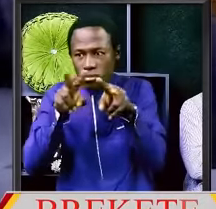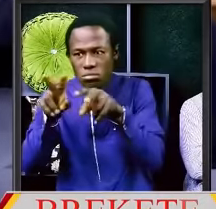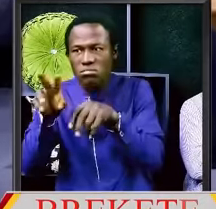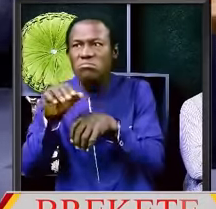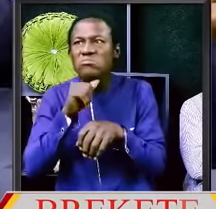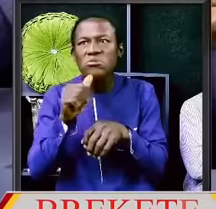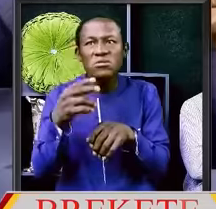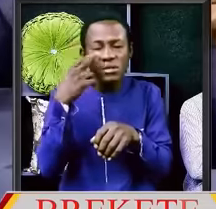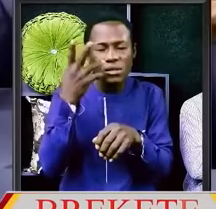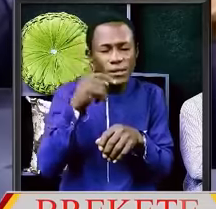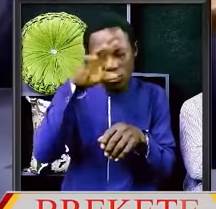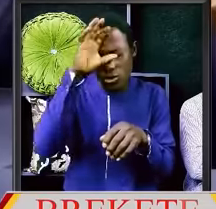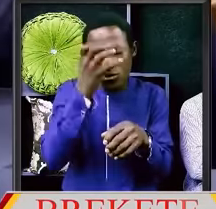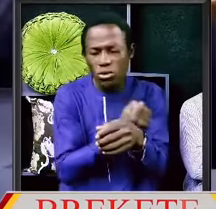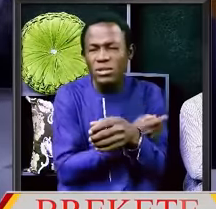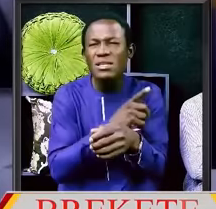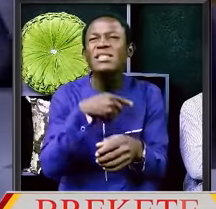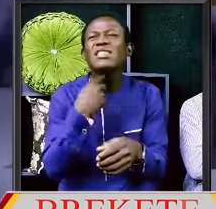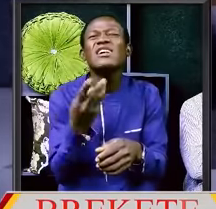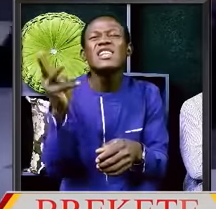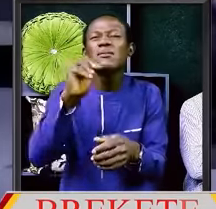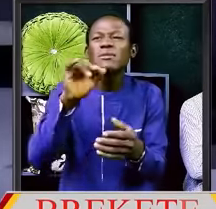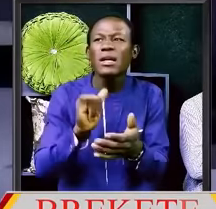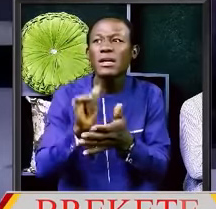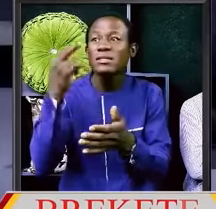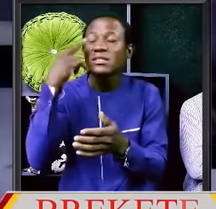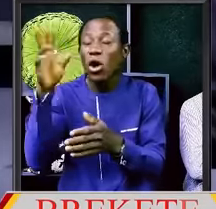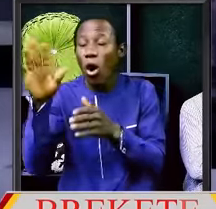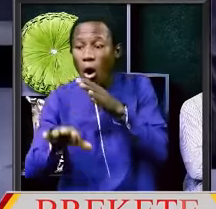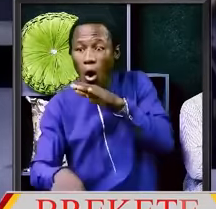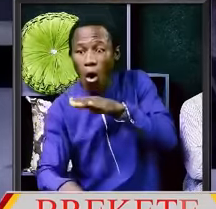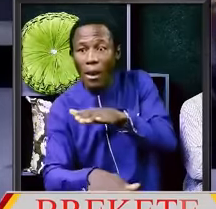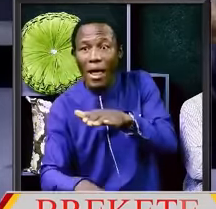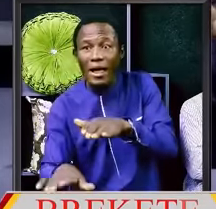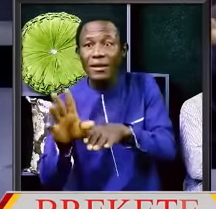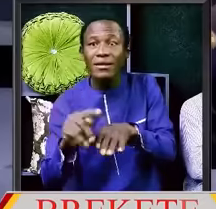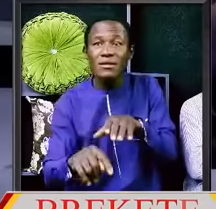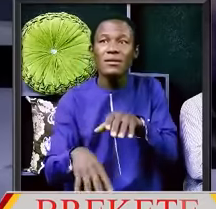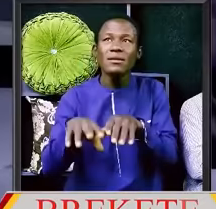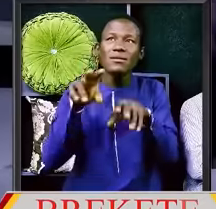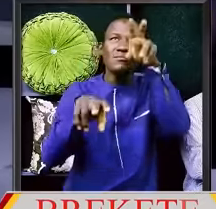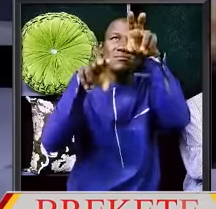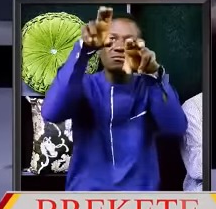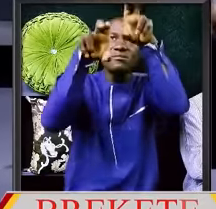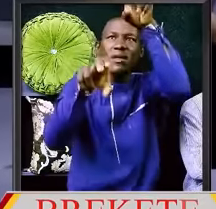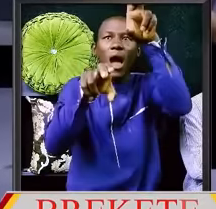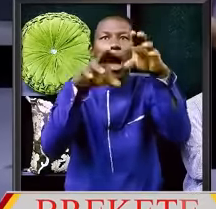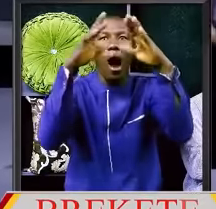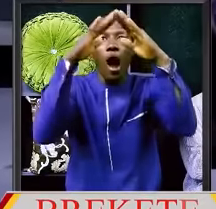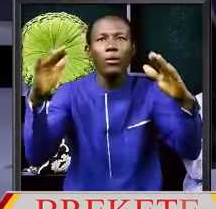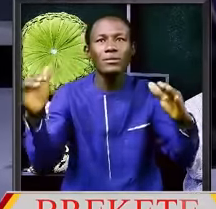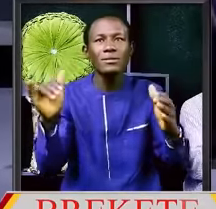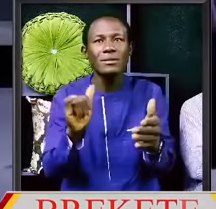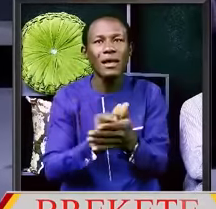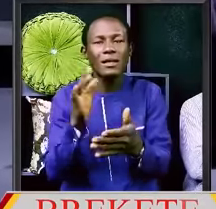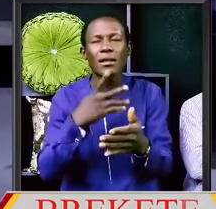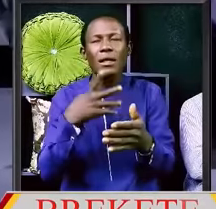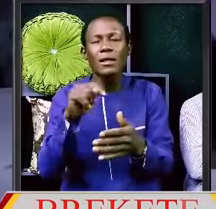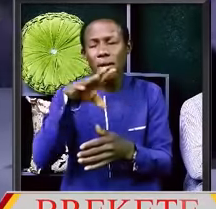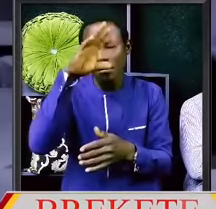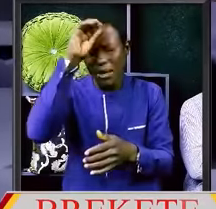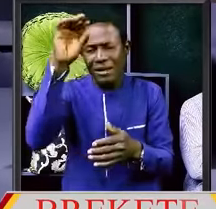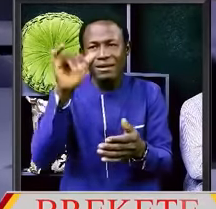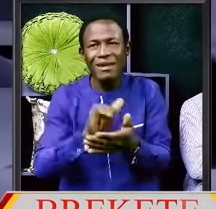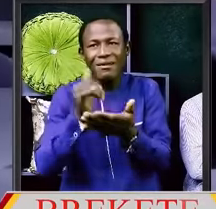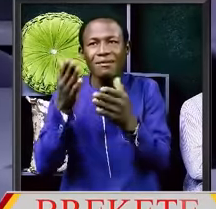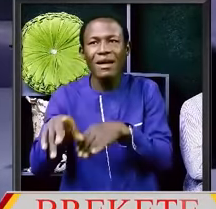They say, see him for staircase. House will be saying that the man will die. They pay for. Whether na rent or